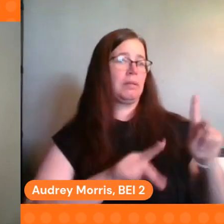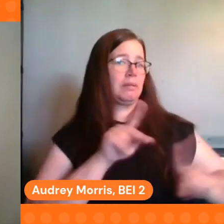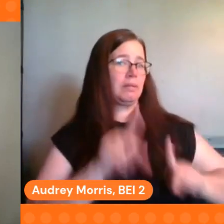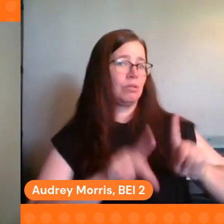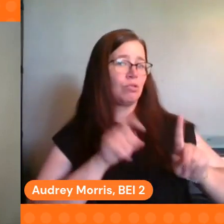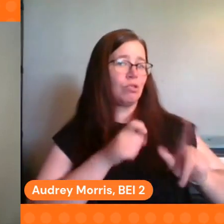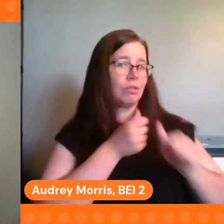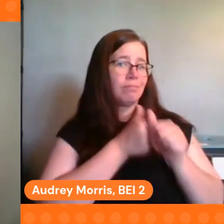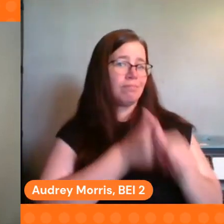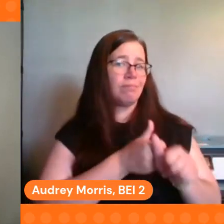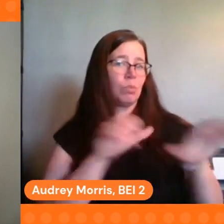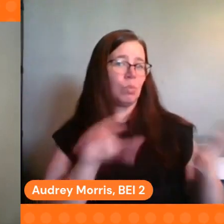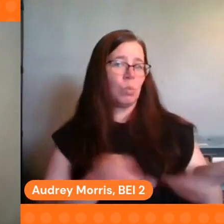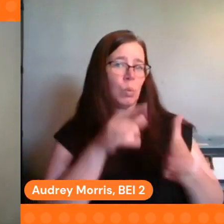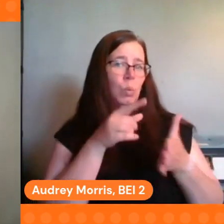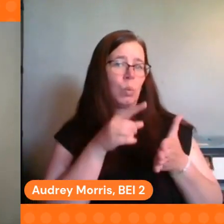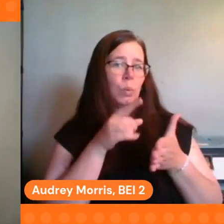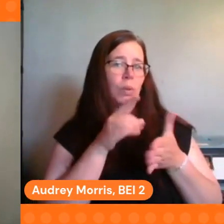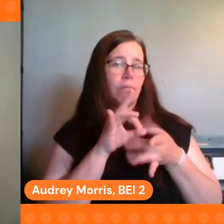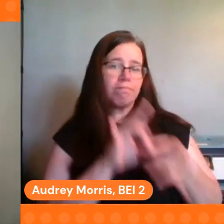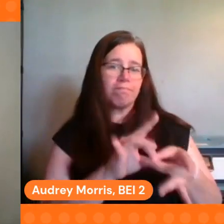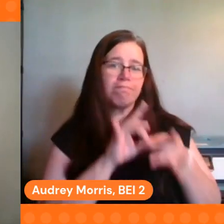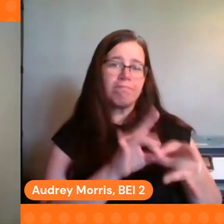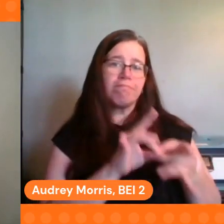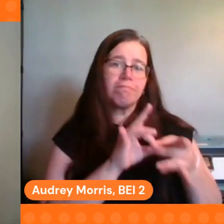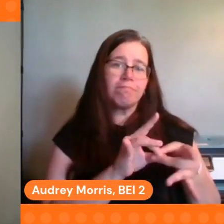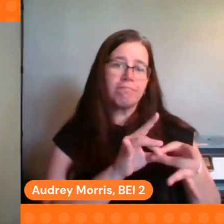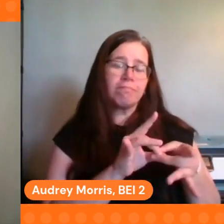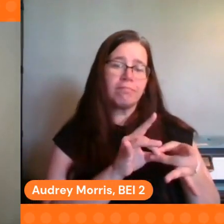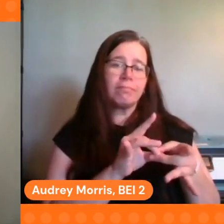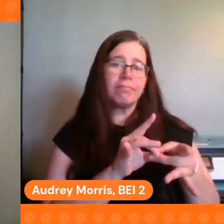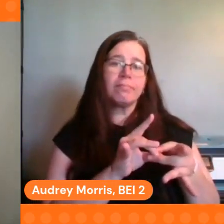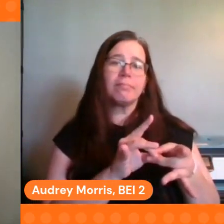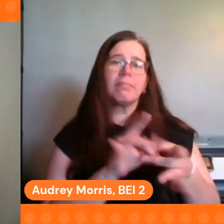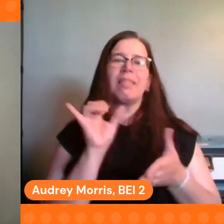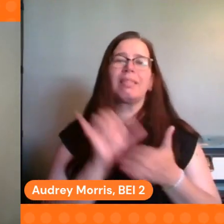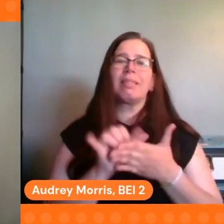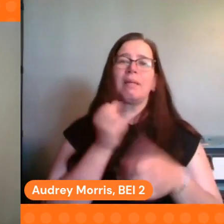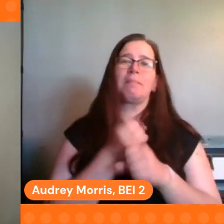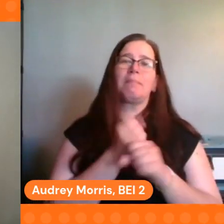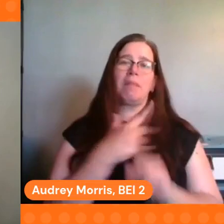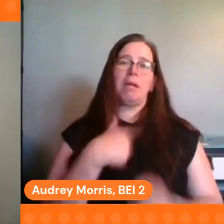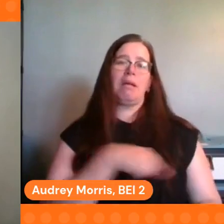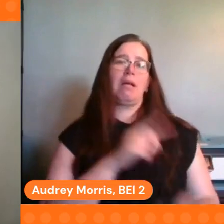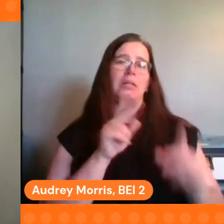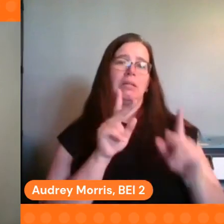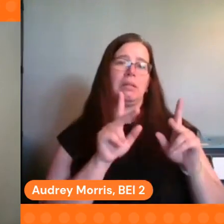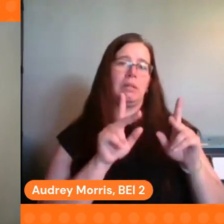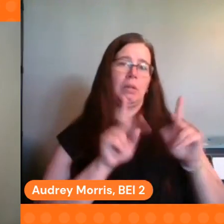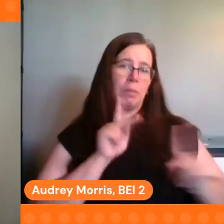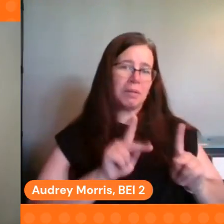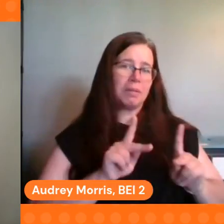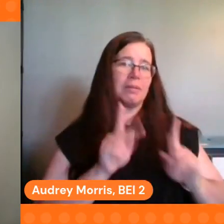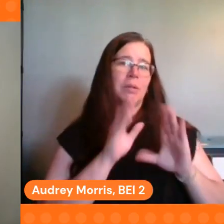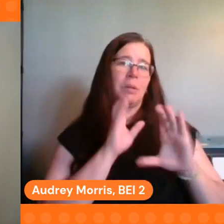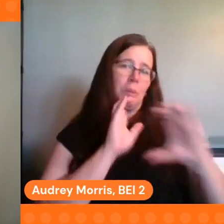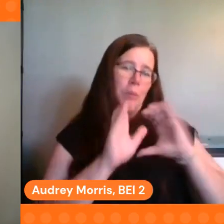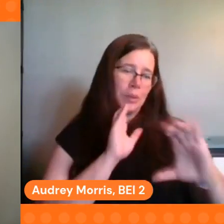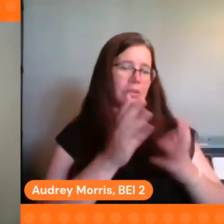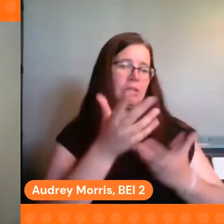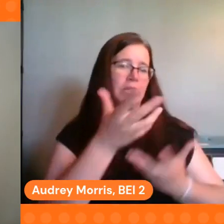they in connecting with each other. So that's what actually makes us humans: communication, interacting,